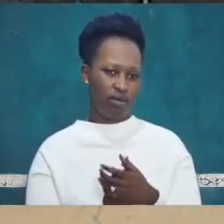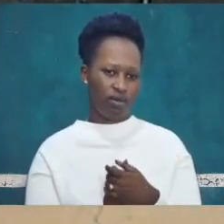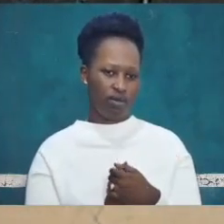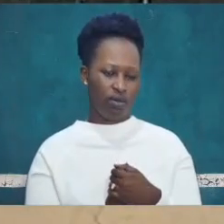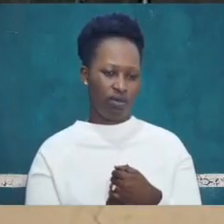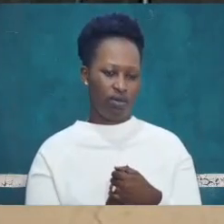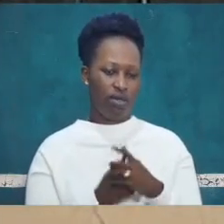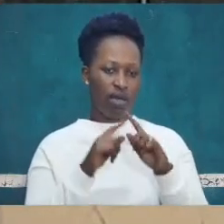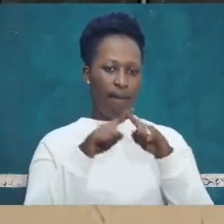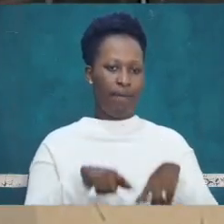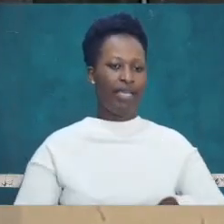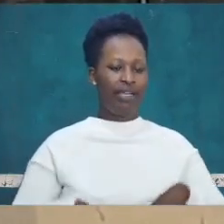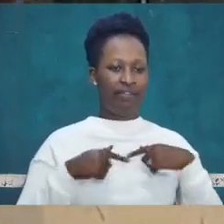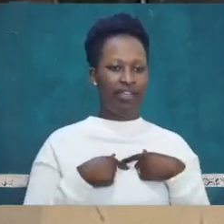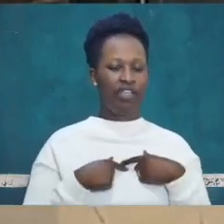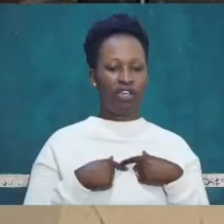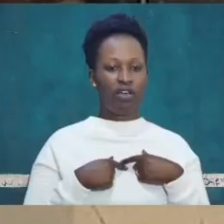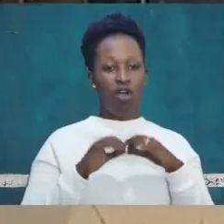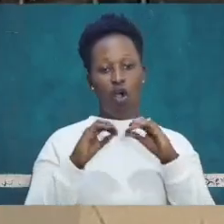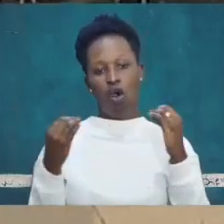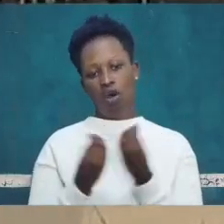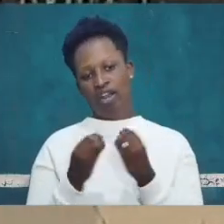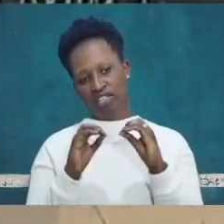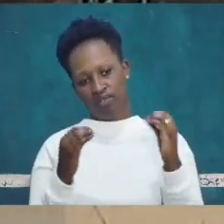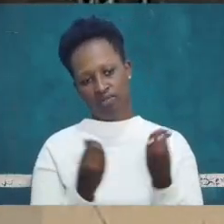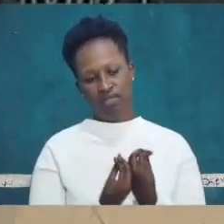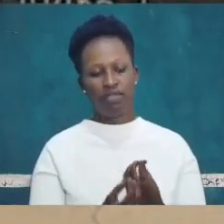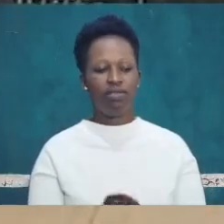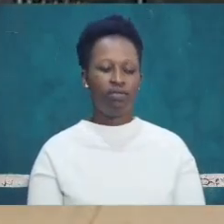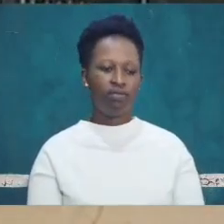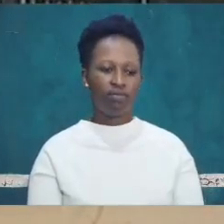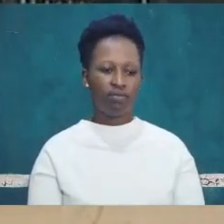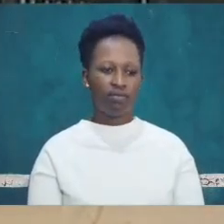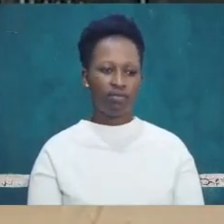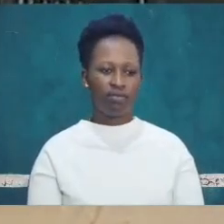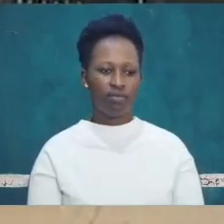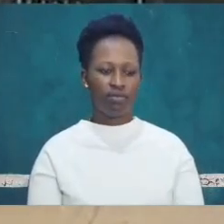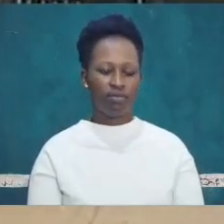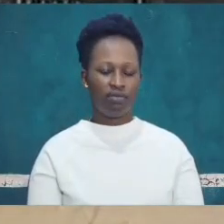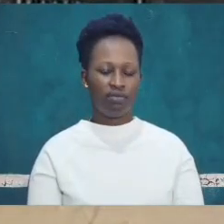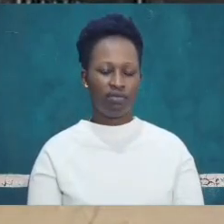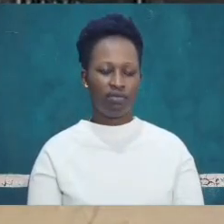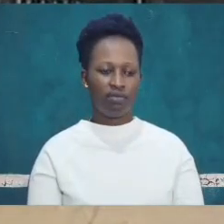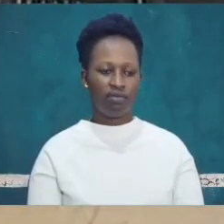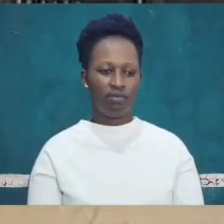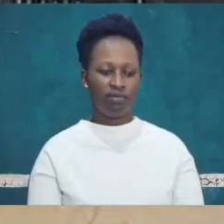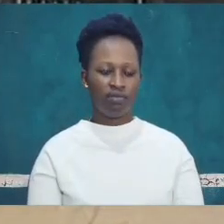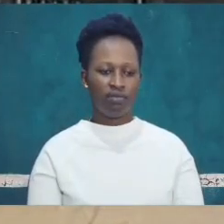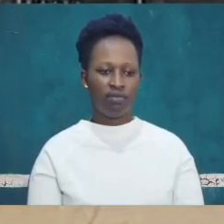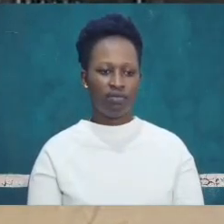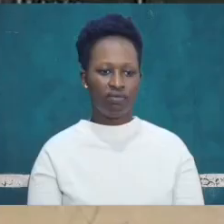by living organisms, by living organisms.